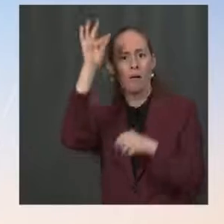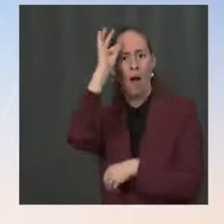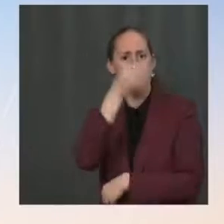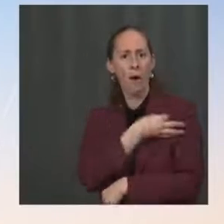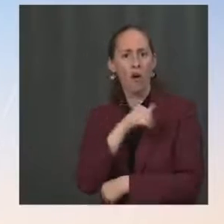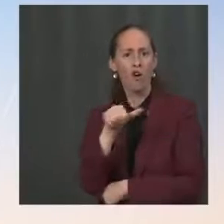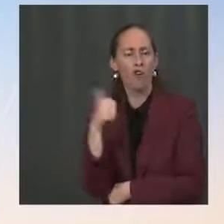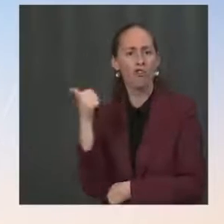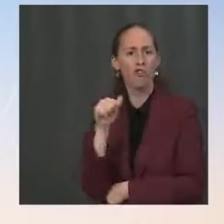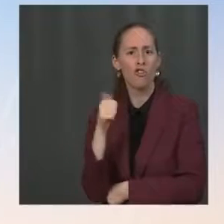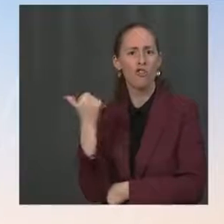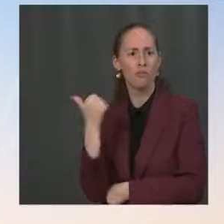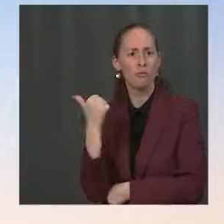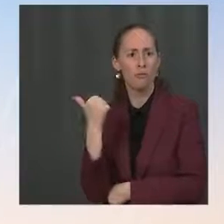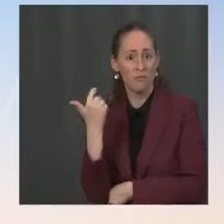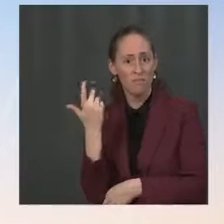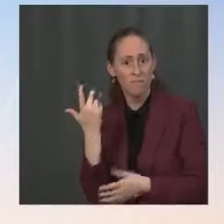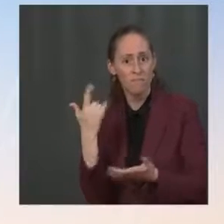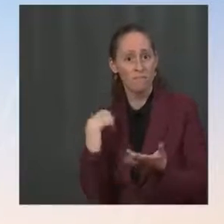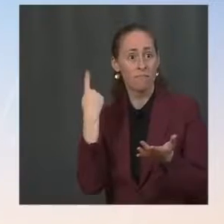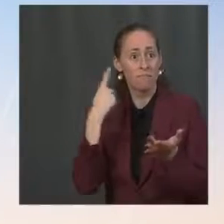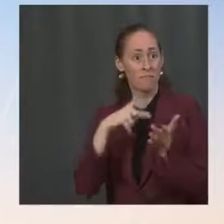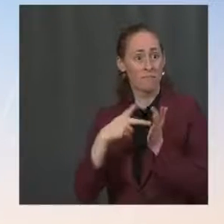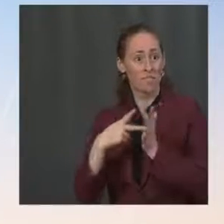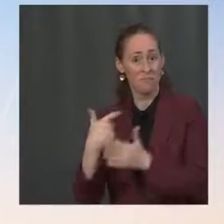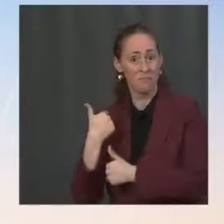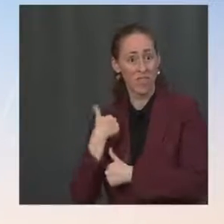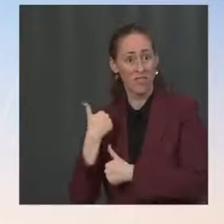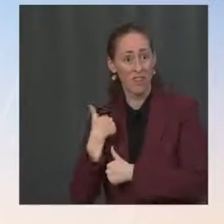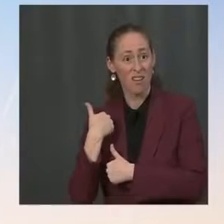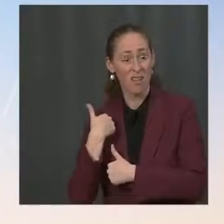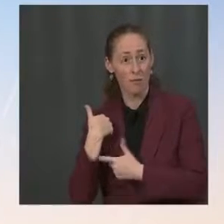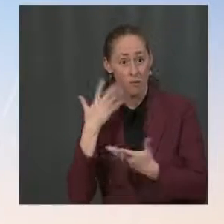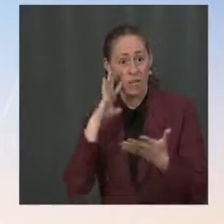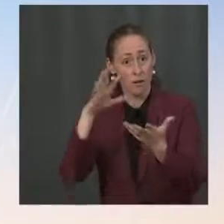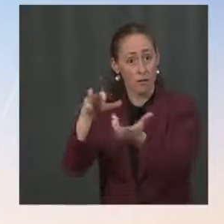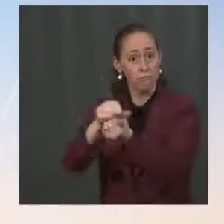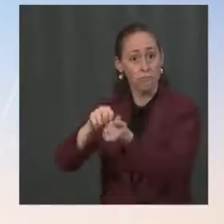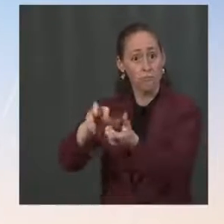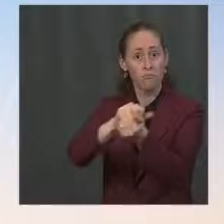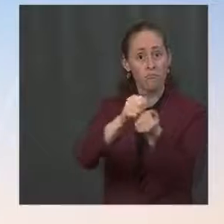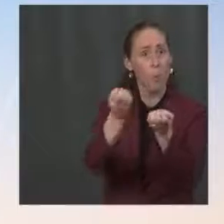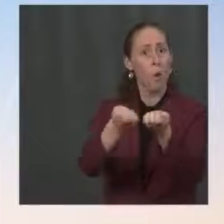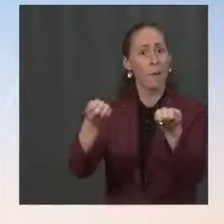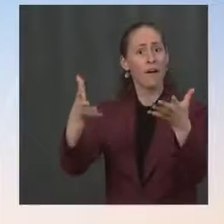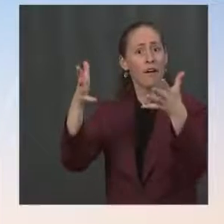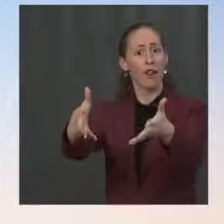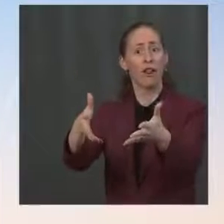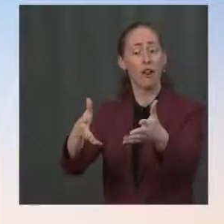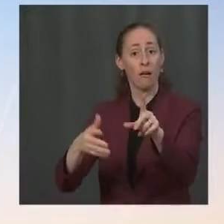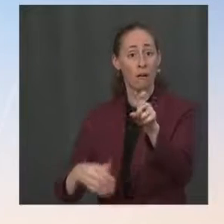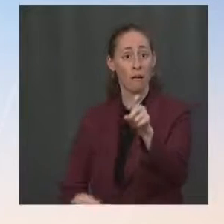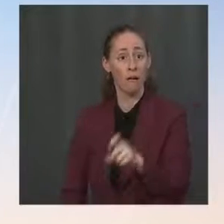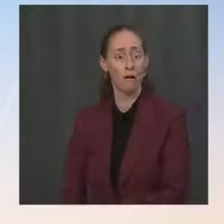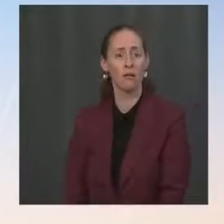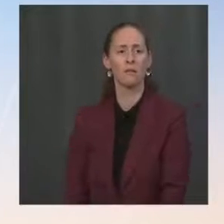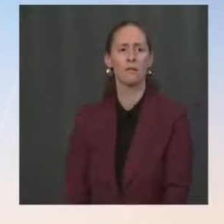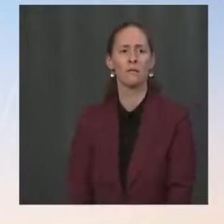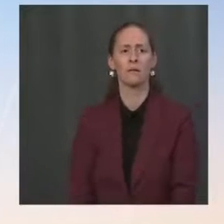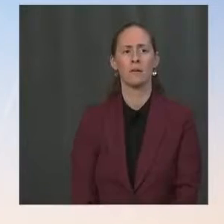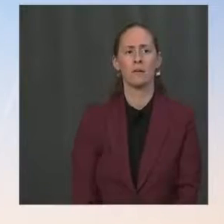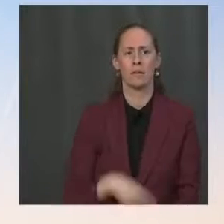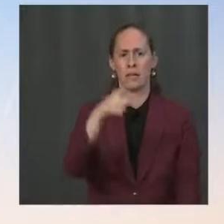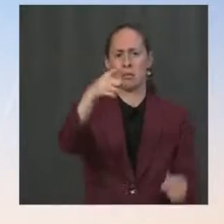process of the U.S. military beginning to destroy equipment on the ground. Can you confirm that that's what's taking place? I would refer you to the U.S.